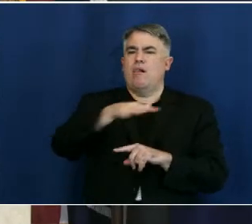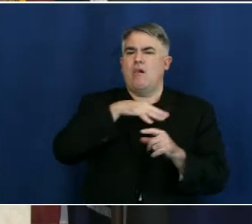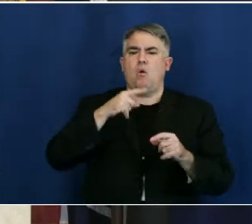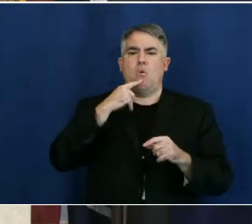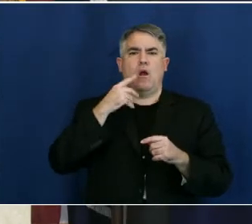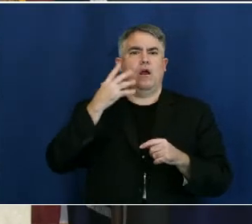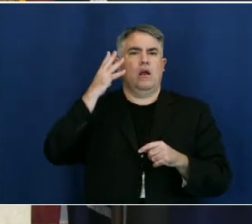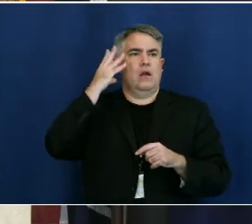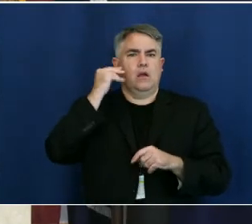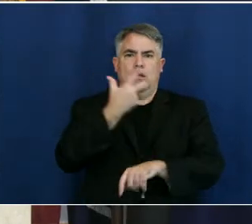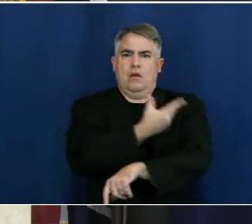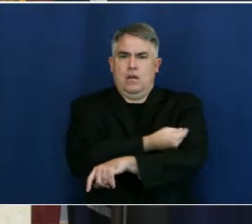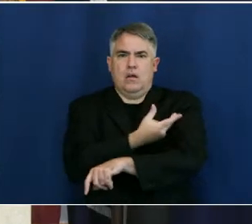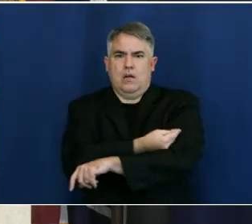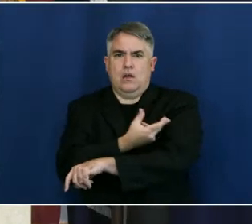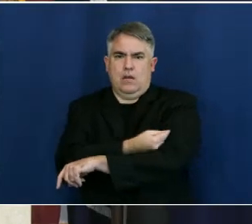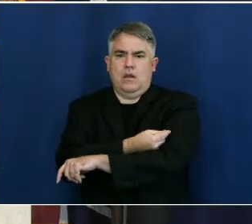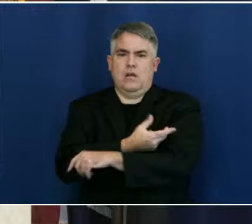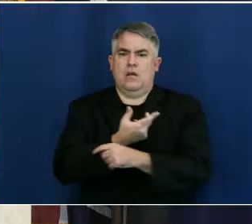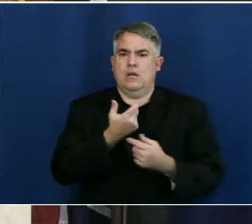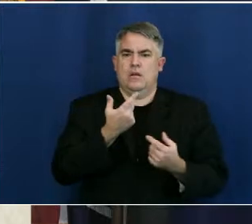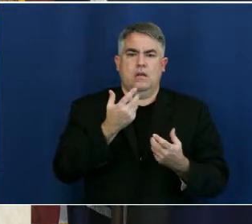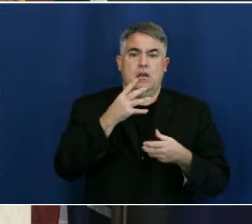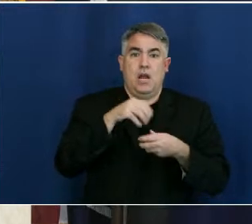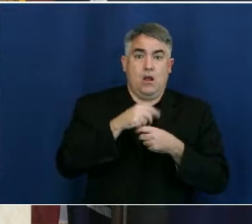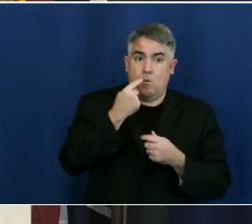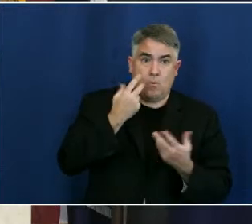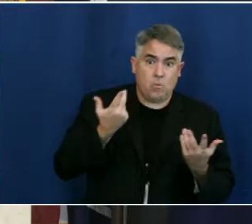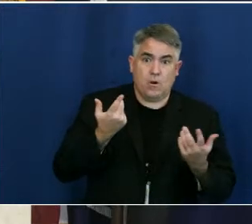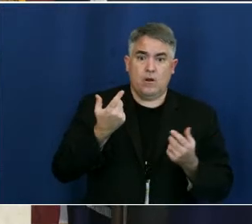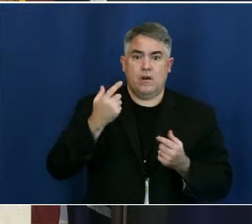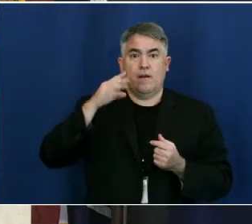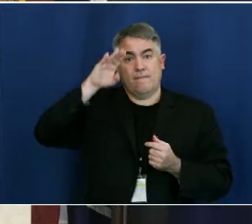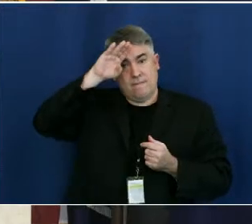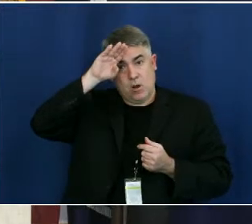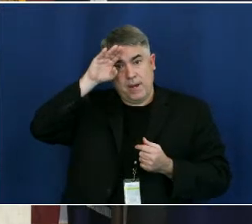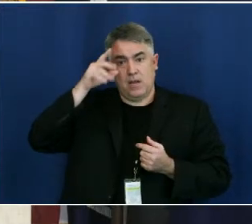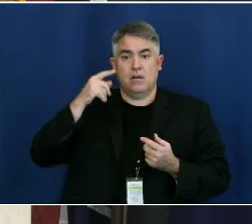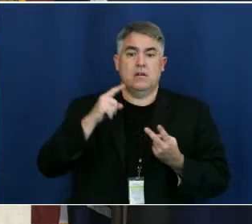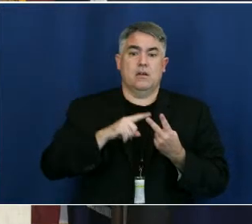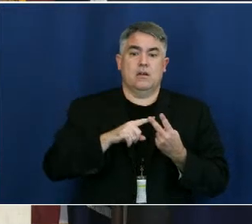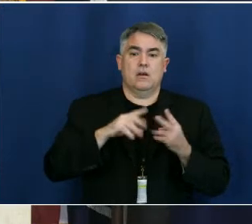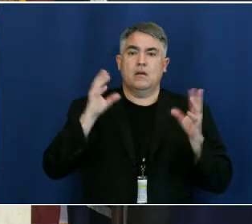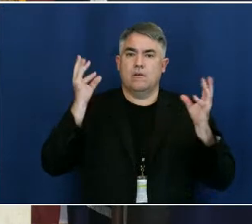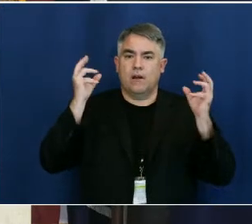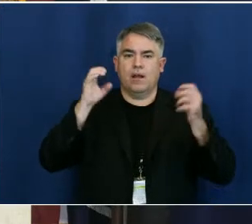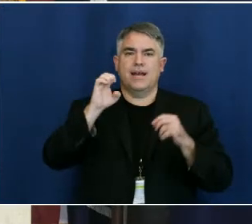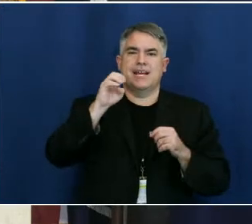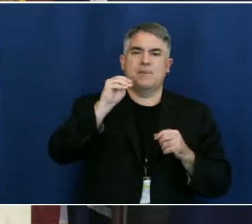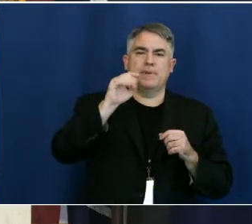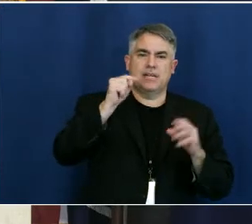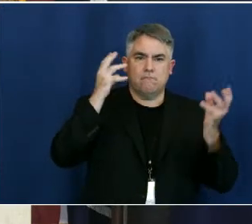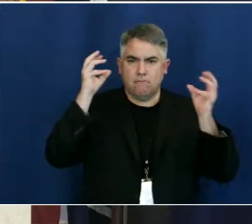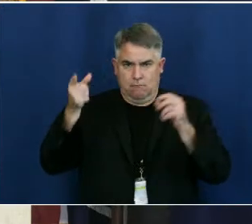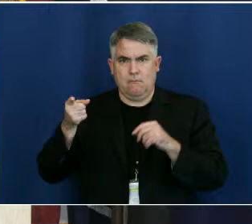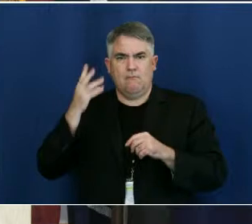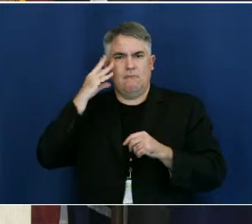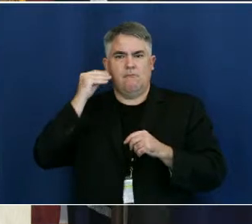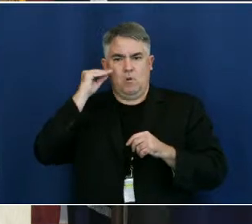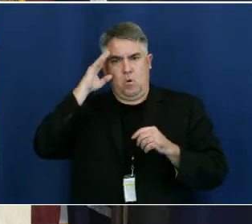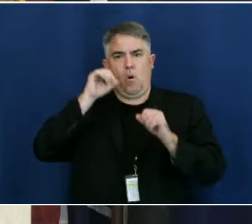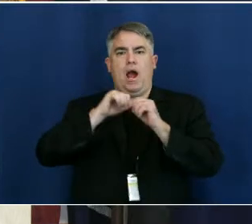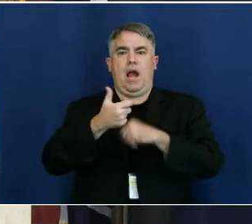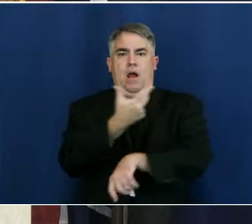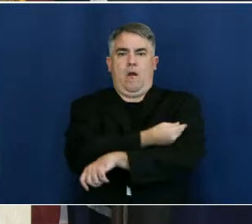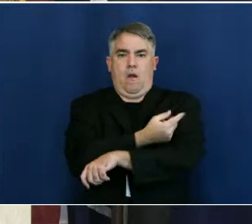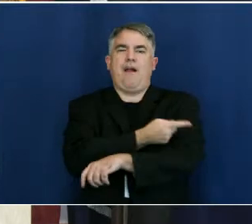EMTs can be vaccinators. And so the reason firefighters were vaccinated early was so they